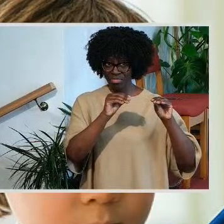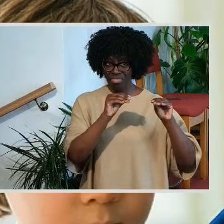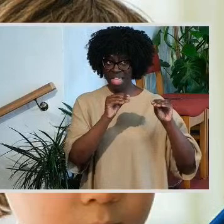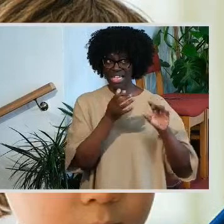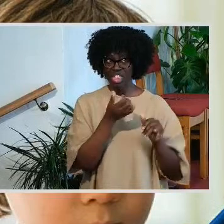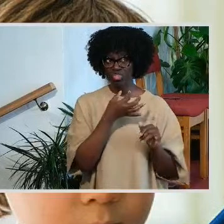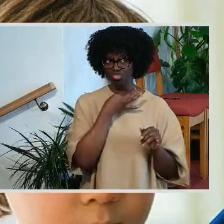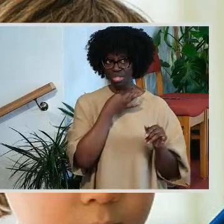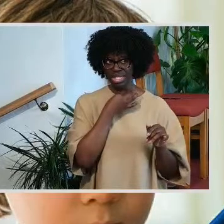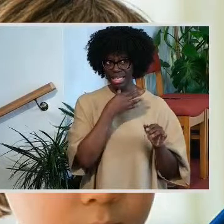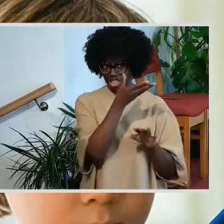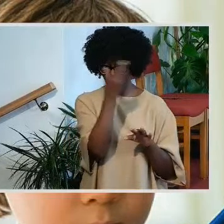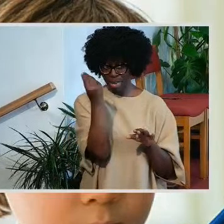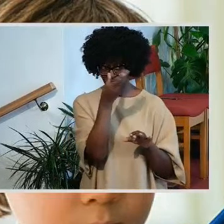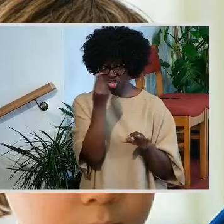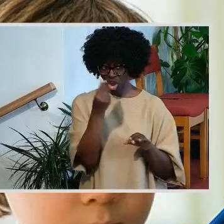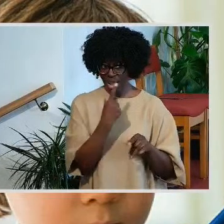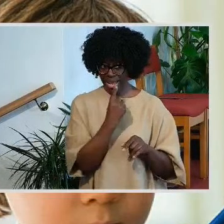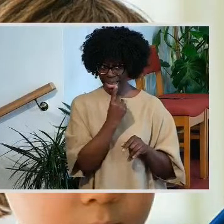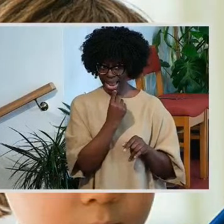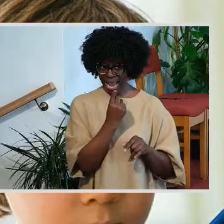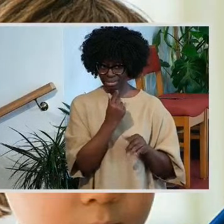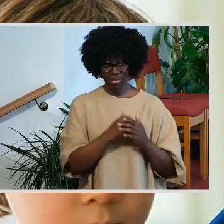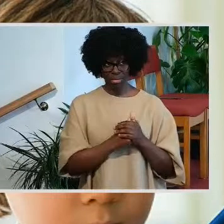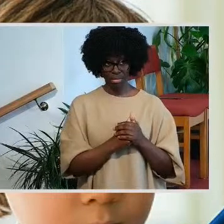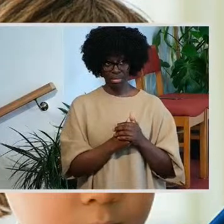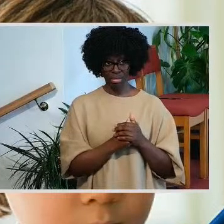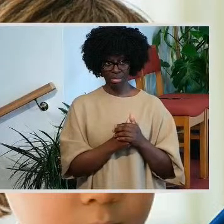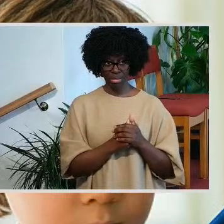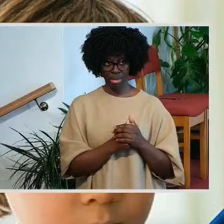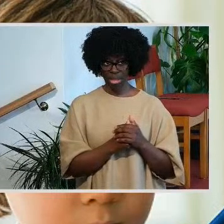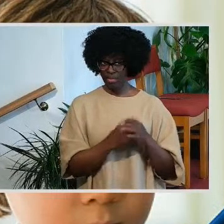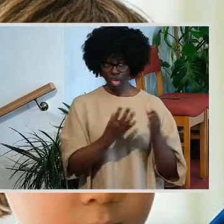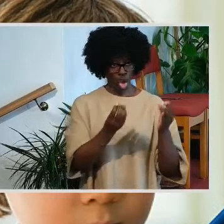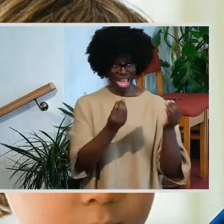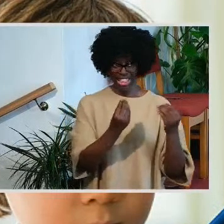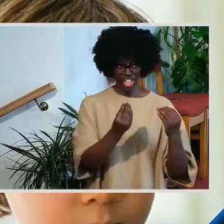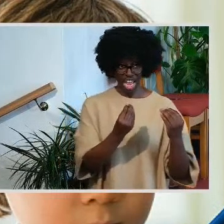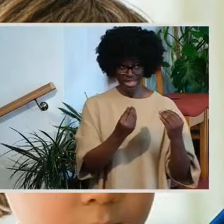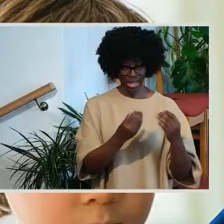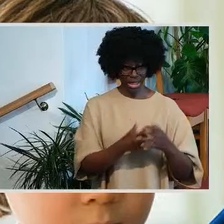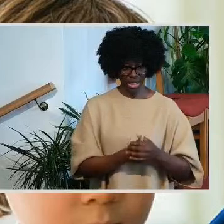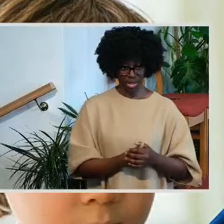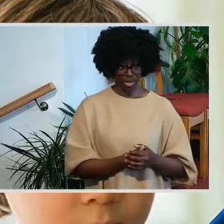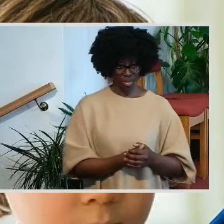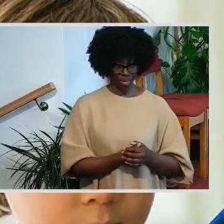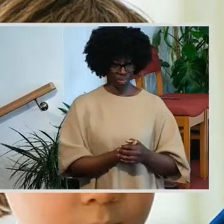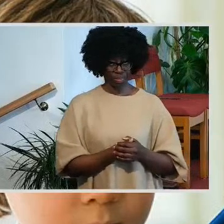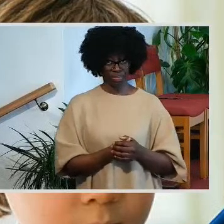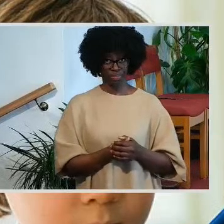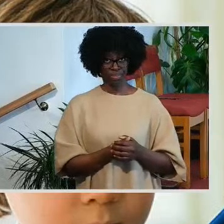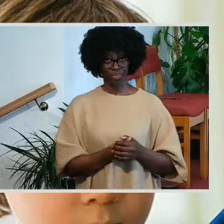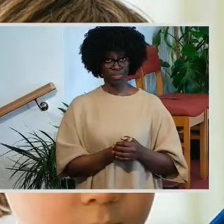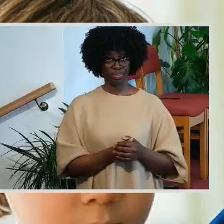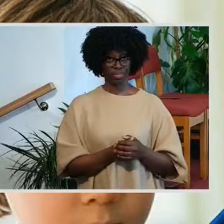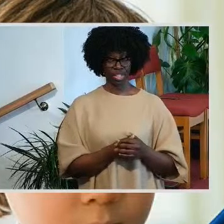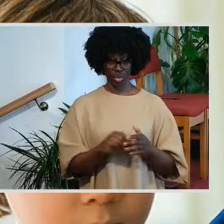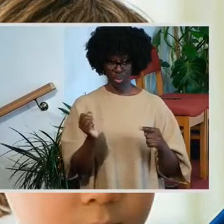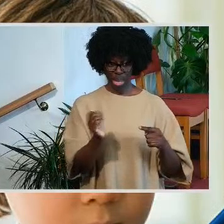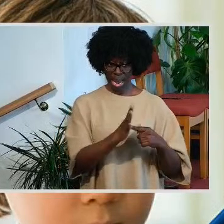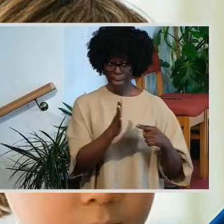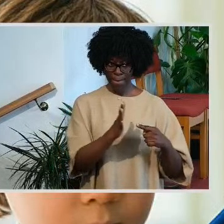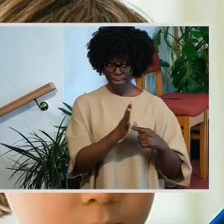dementia. And actually, this was found to be maybe one of the largest contributing factors to your risk of dementia. So it's really